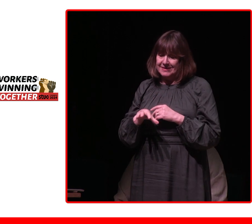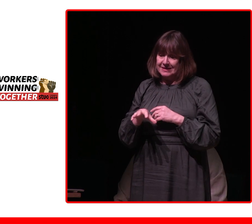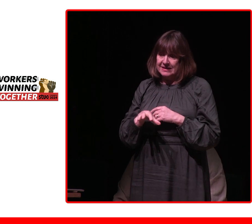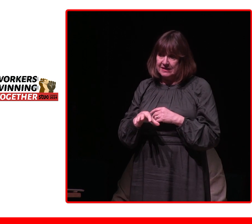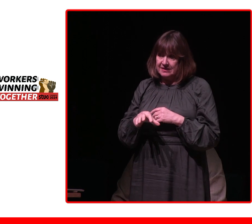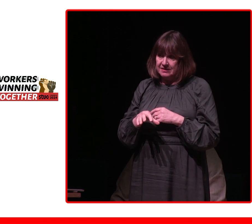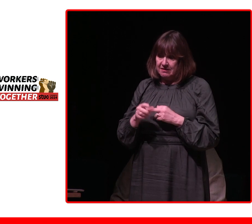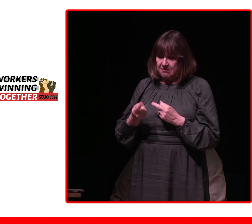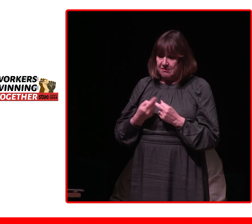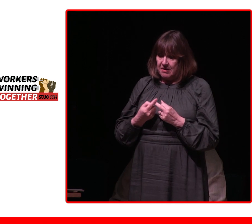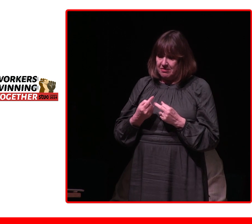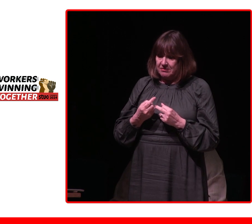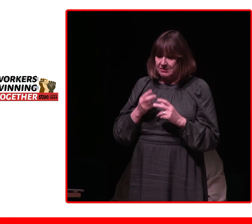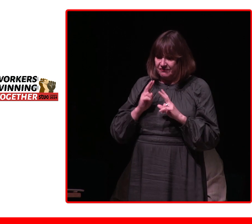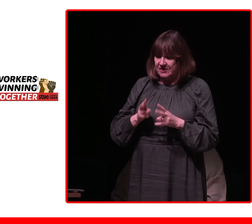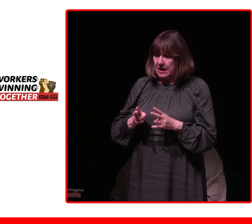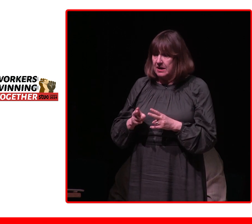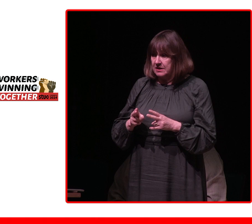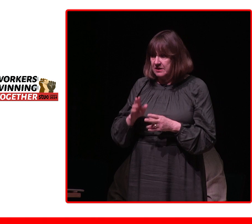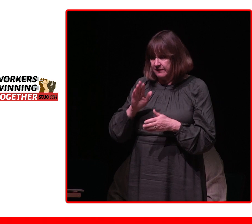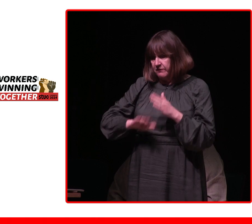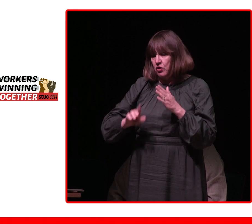October.